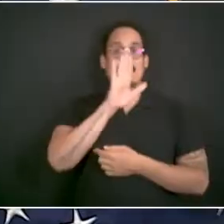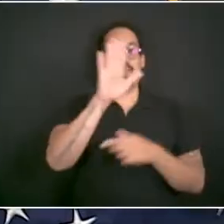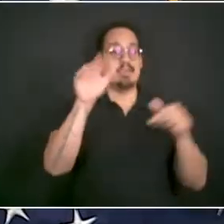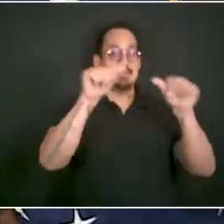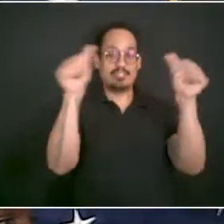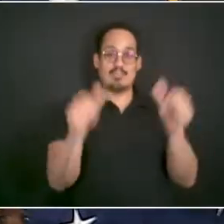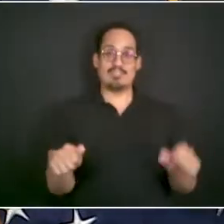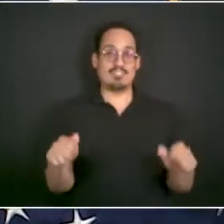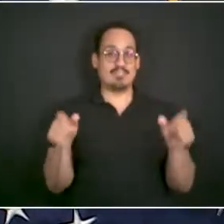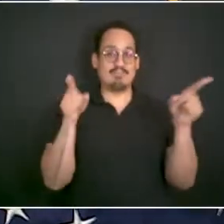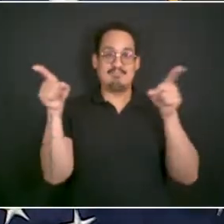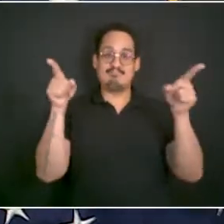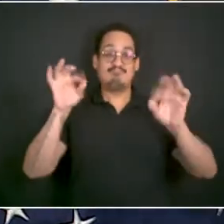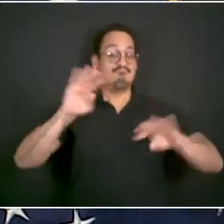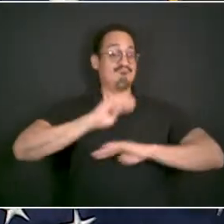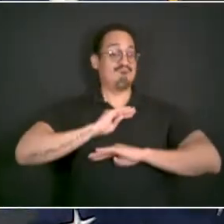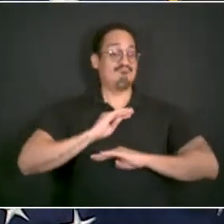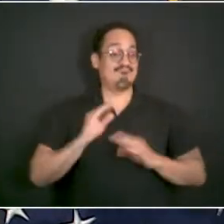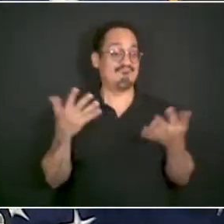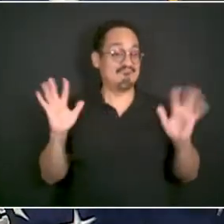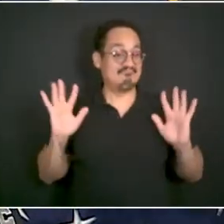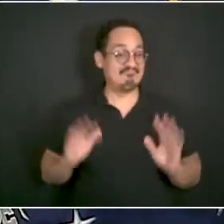it out the park.